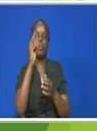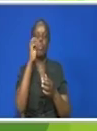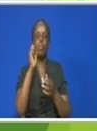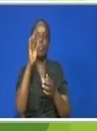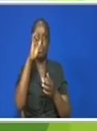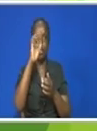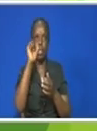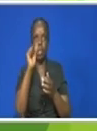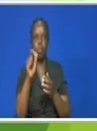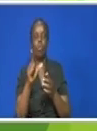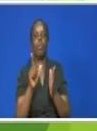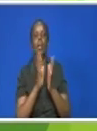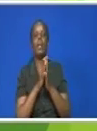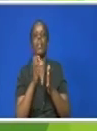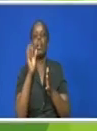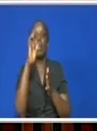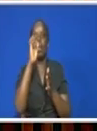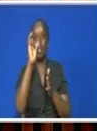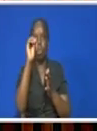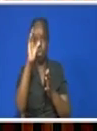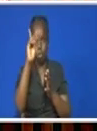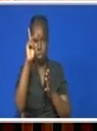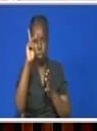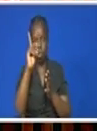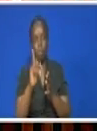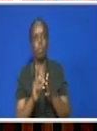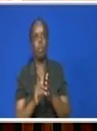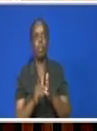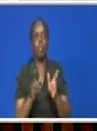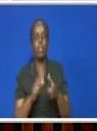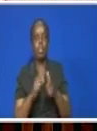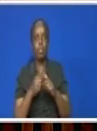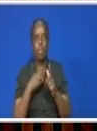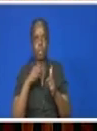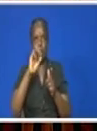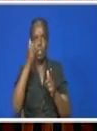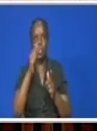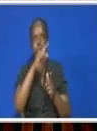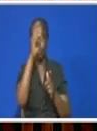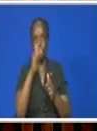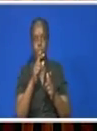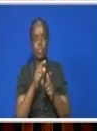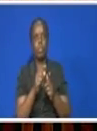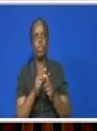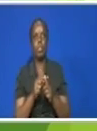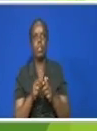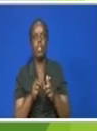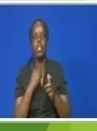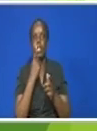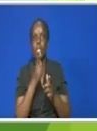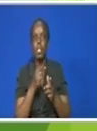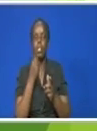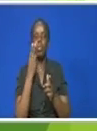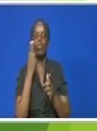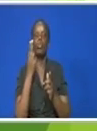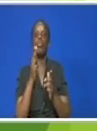mineral and a rock. Then we have the second one, list 2 examples